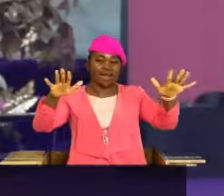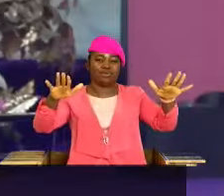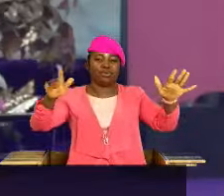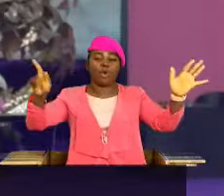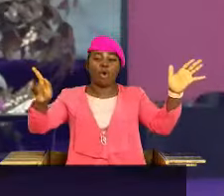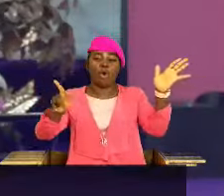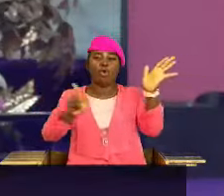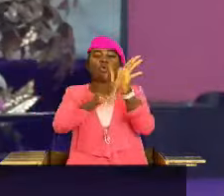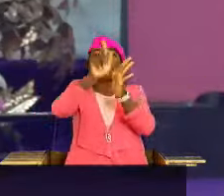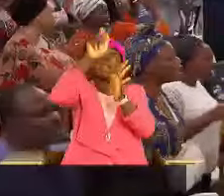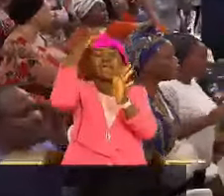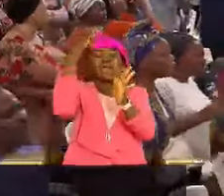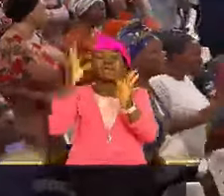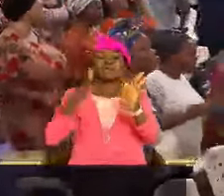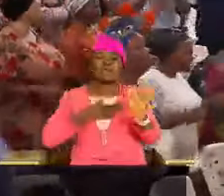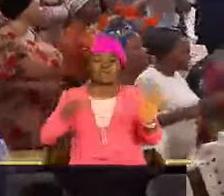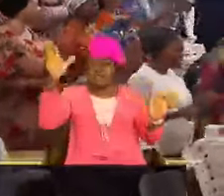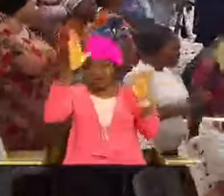father's